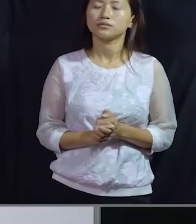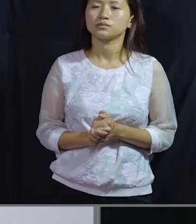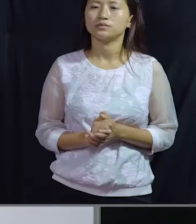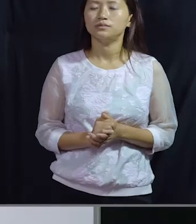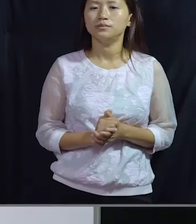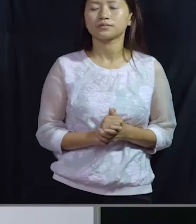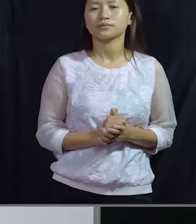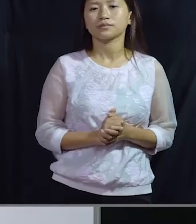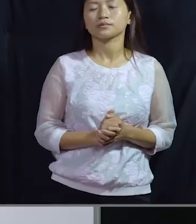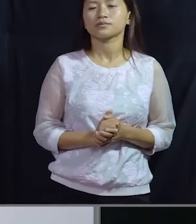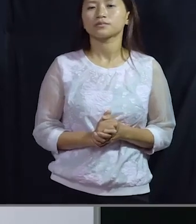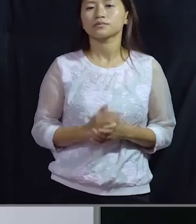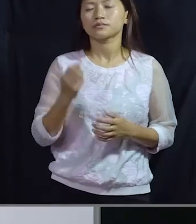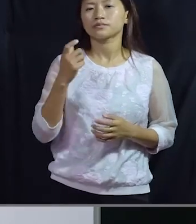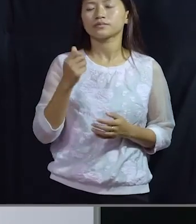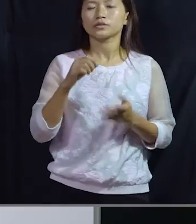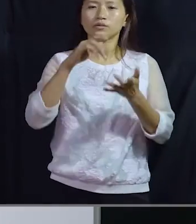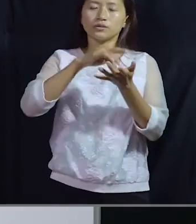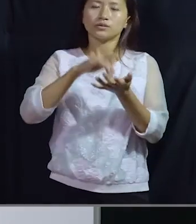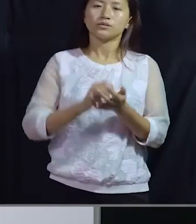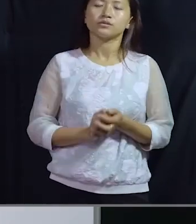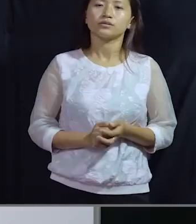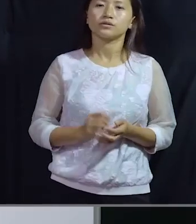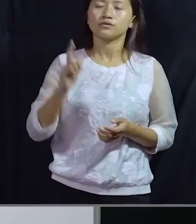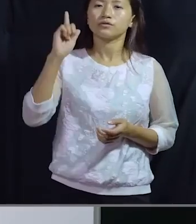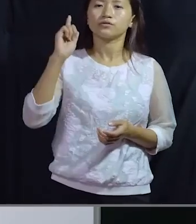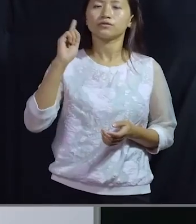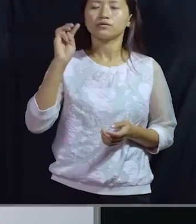the financial position of the concern is